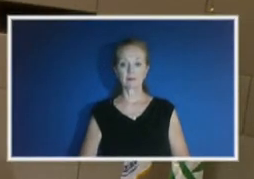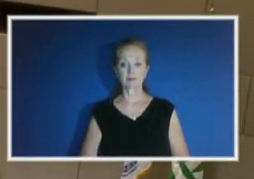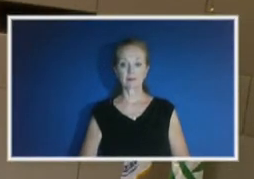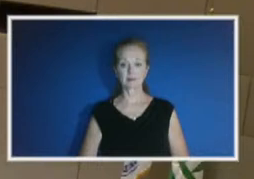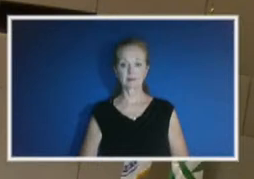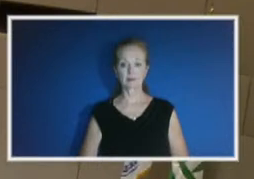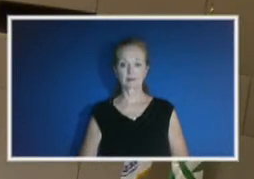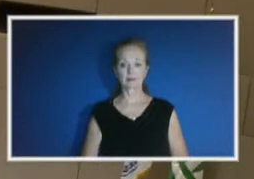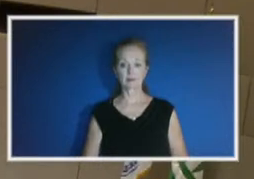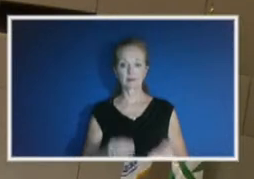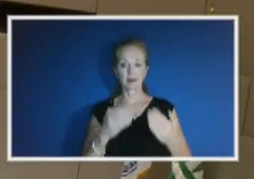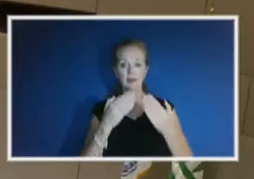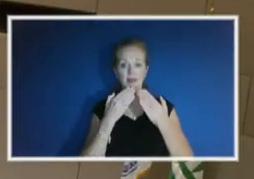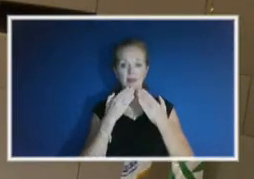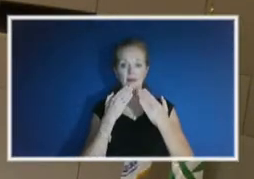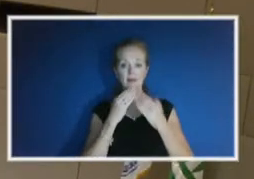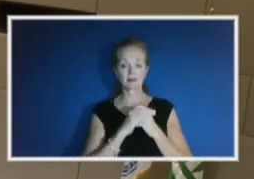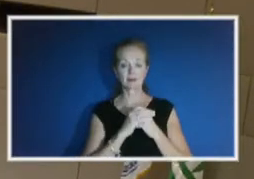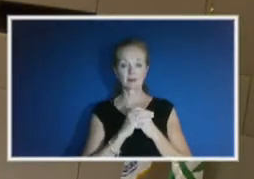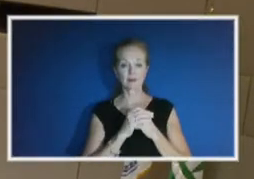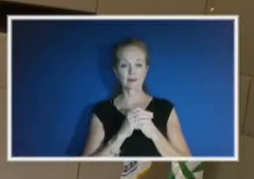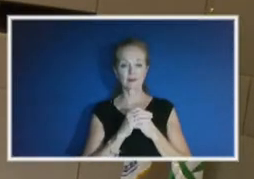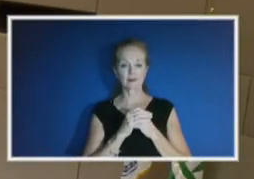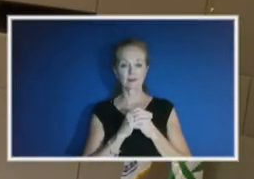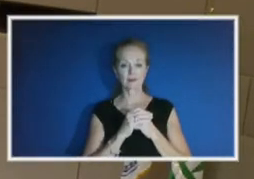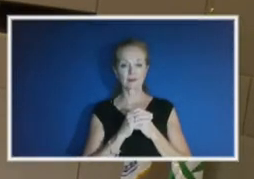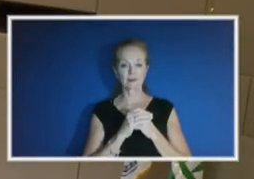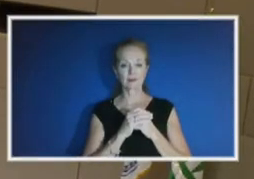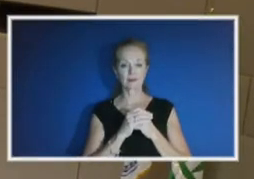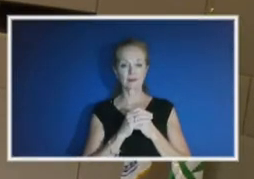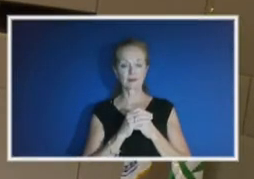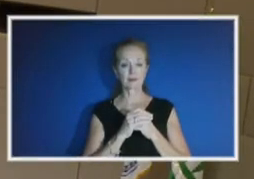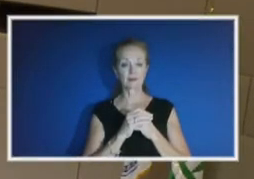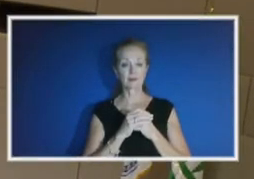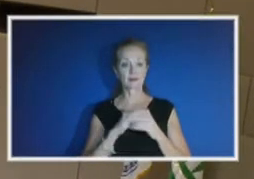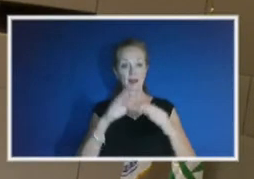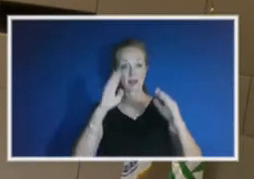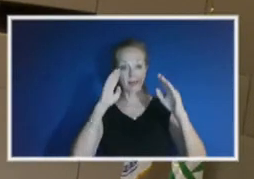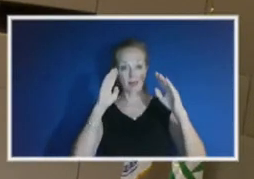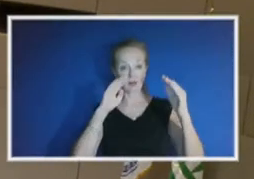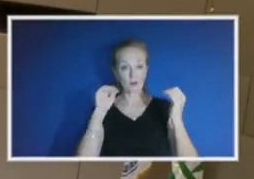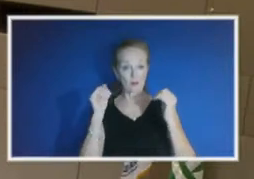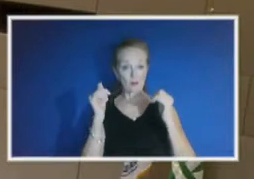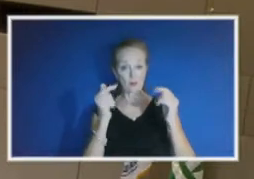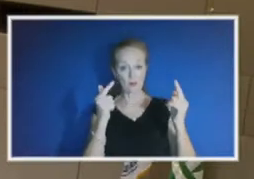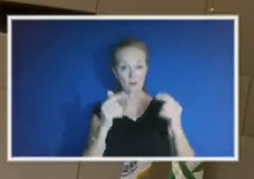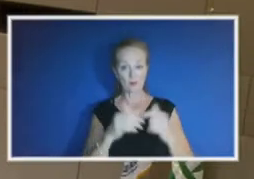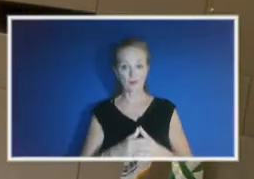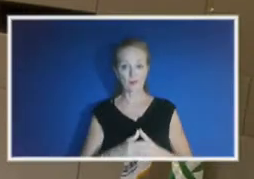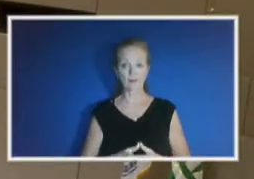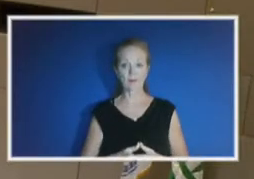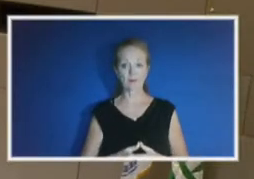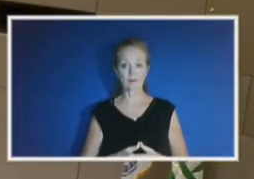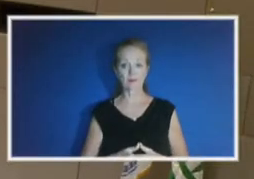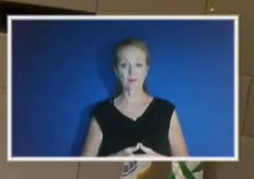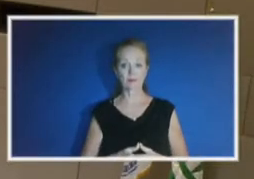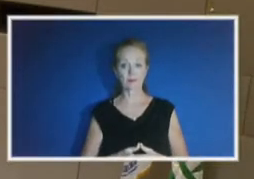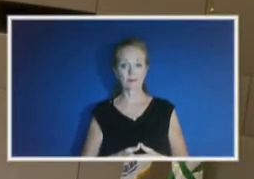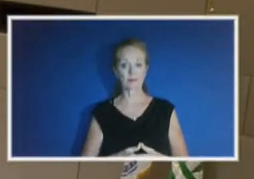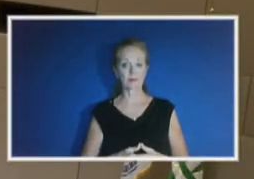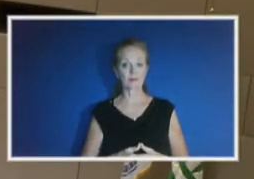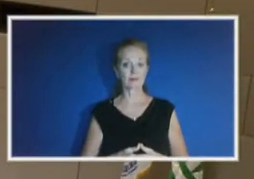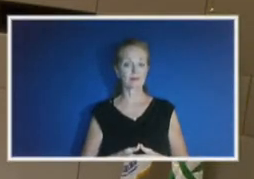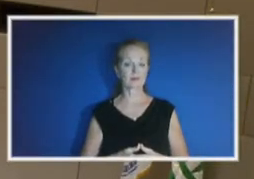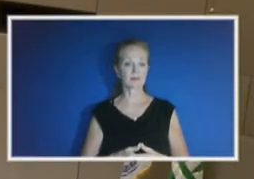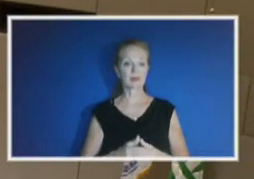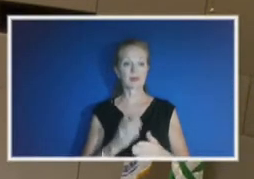Thank you, Madam Mayor. Ladies and gentlemen, City Council and the Charlotte government, it's a pleasure to make my introduction. Some of you already know me. I'm